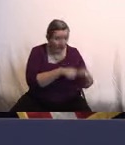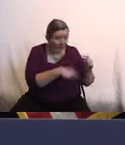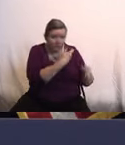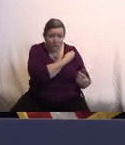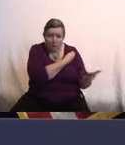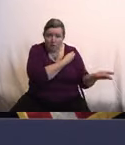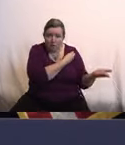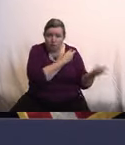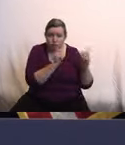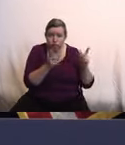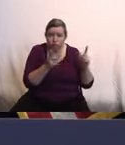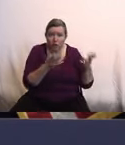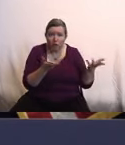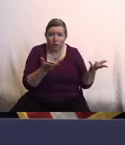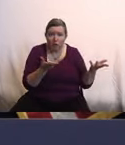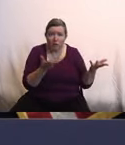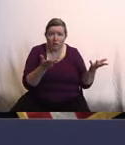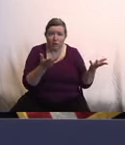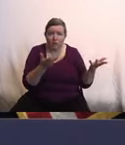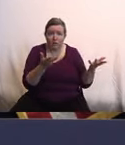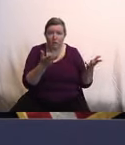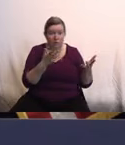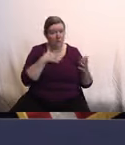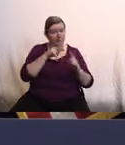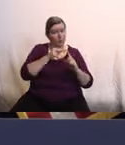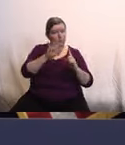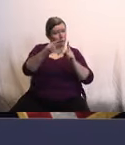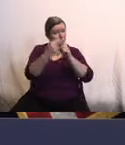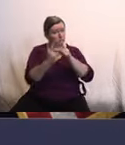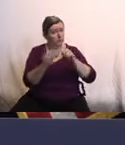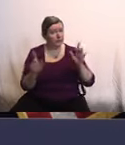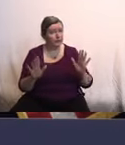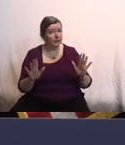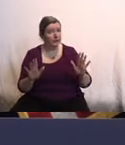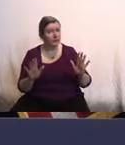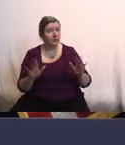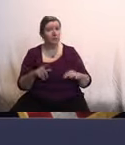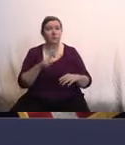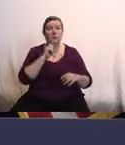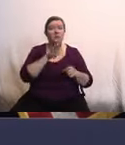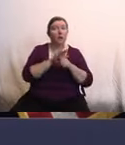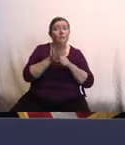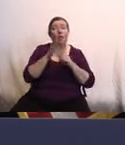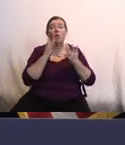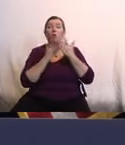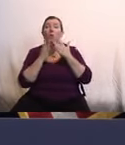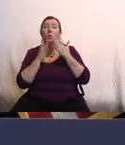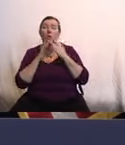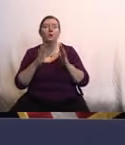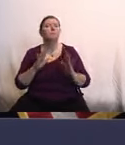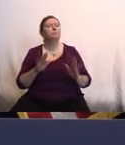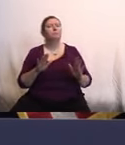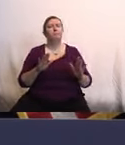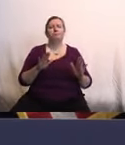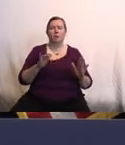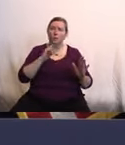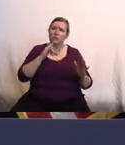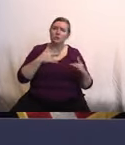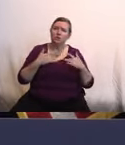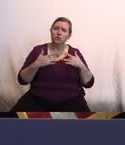we view it. As staffing shortages are a concern, clearly. This is not a step we take